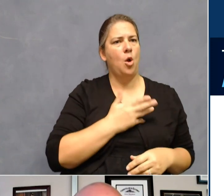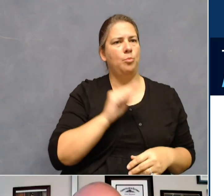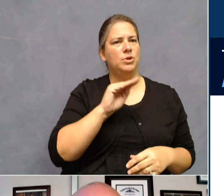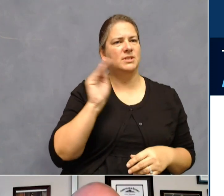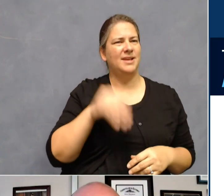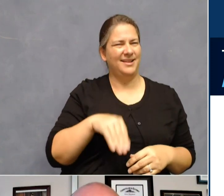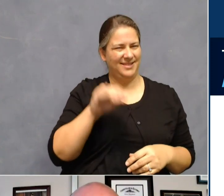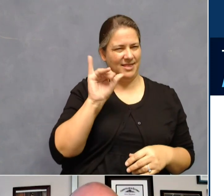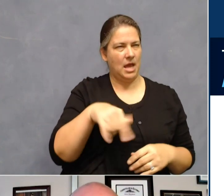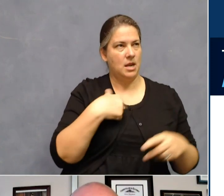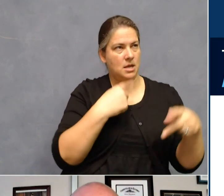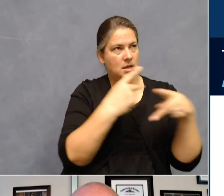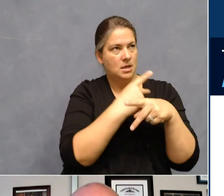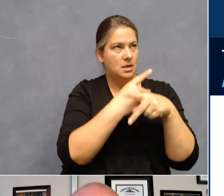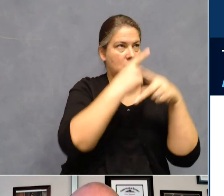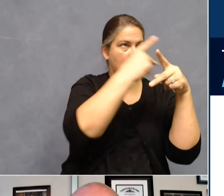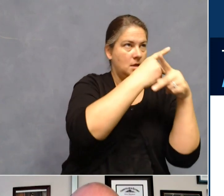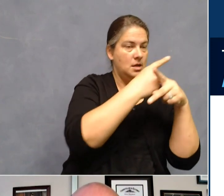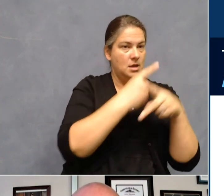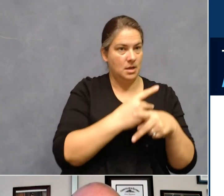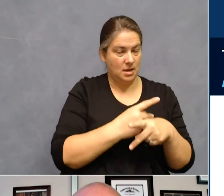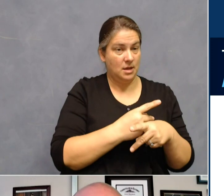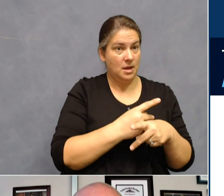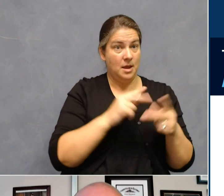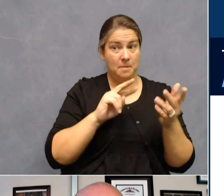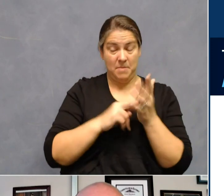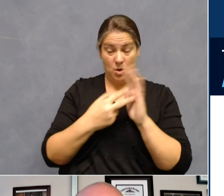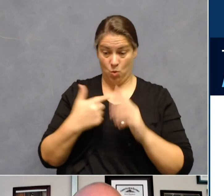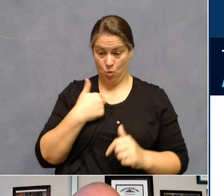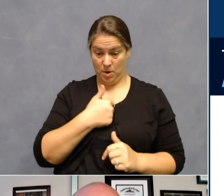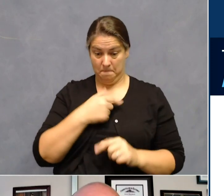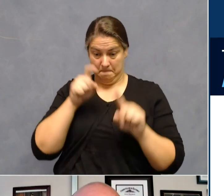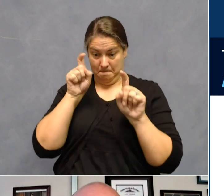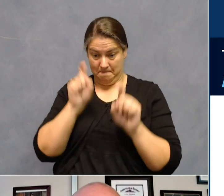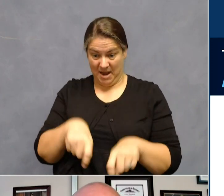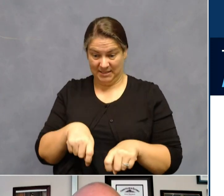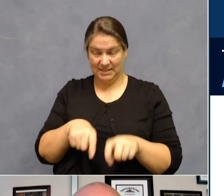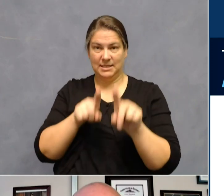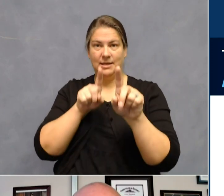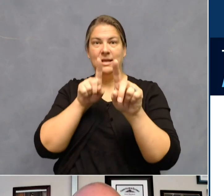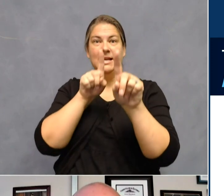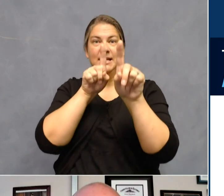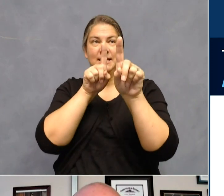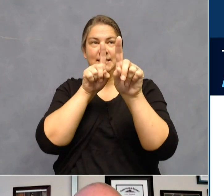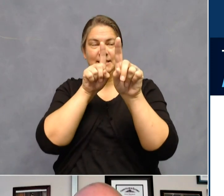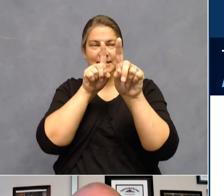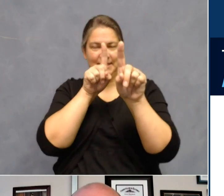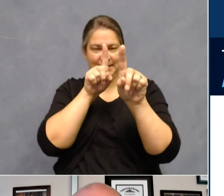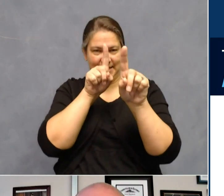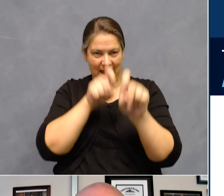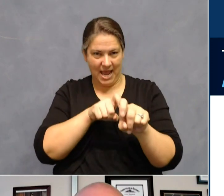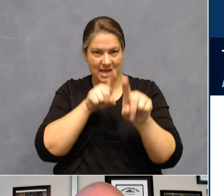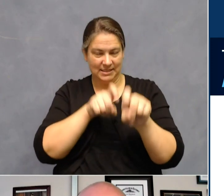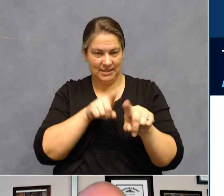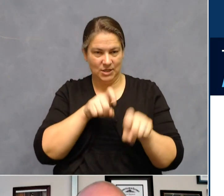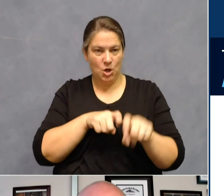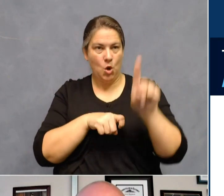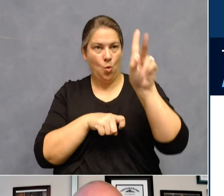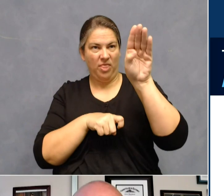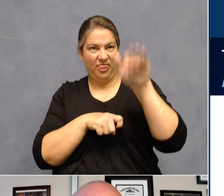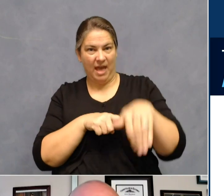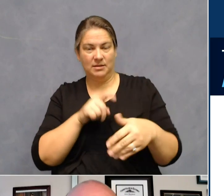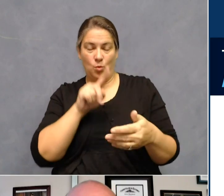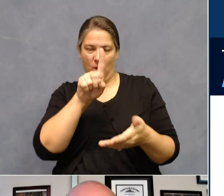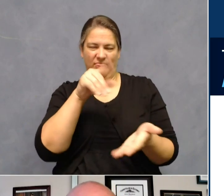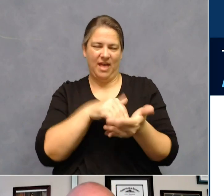to 20,000 people a day to keep the positivity rate at 5%. So the good news is, since our